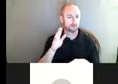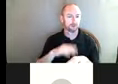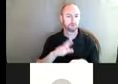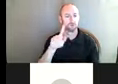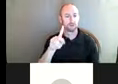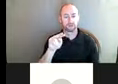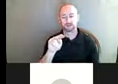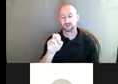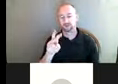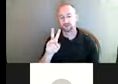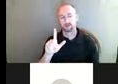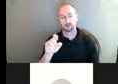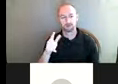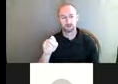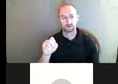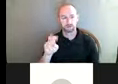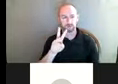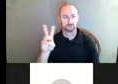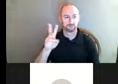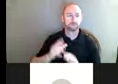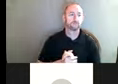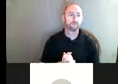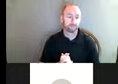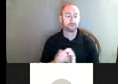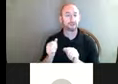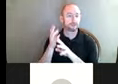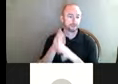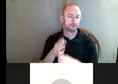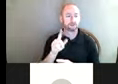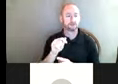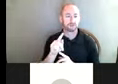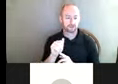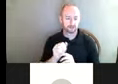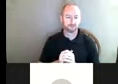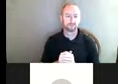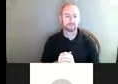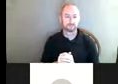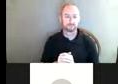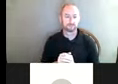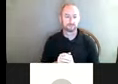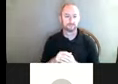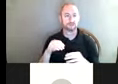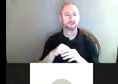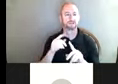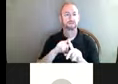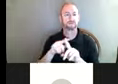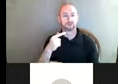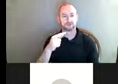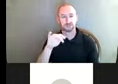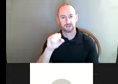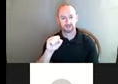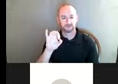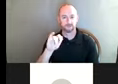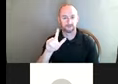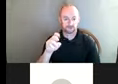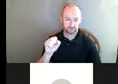Knowledge website, where you can download the data in a series of geodatabases and GIS files. And